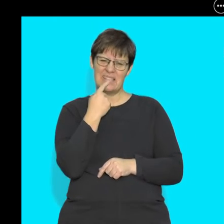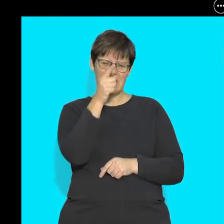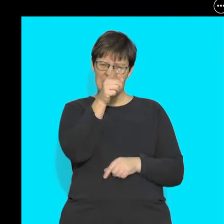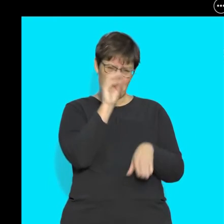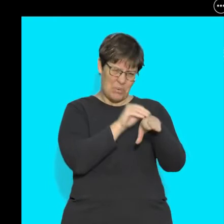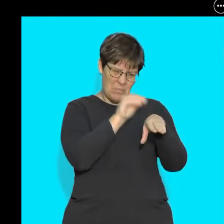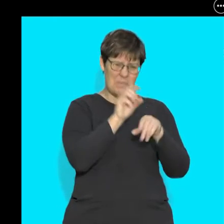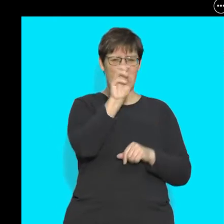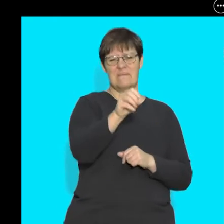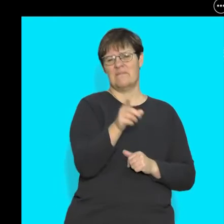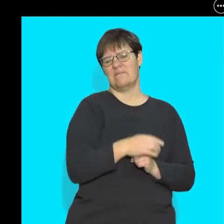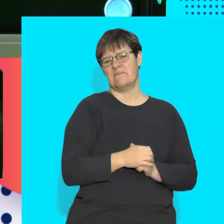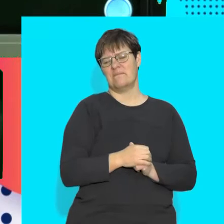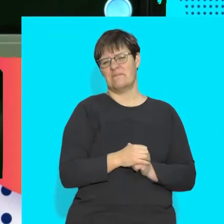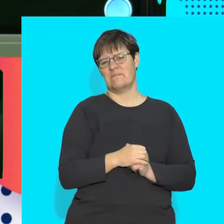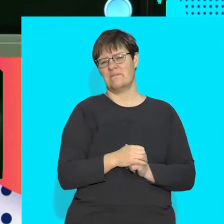there's a problem here, Tracy.